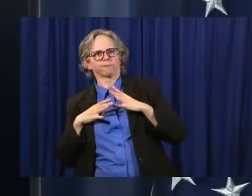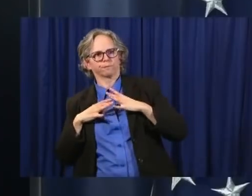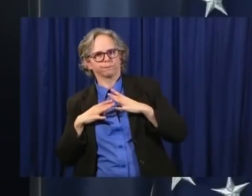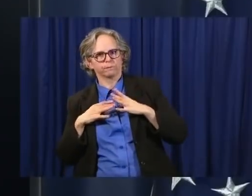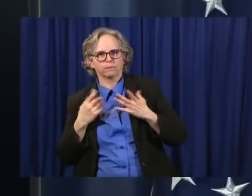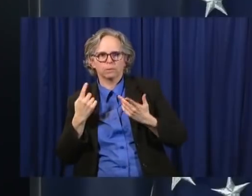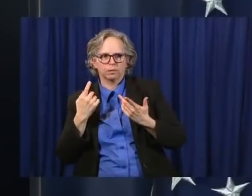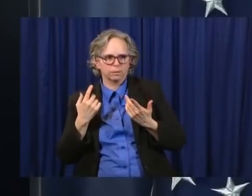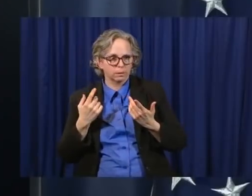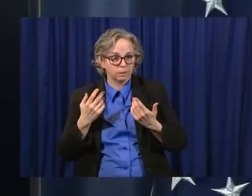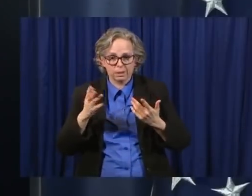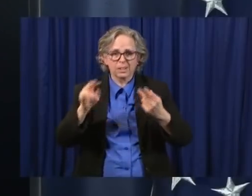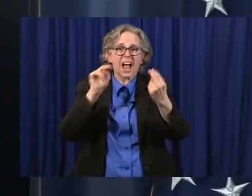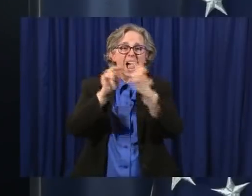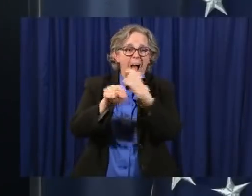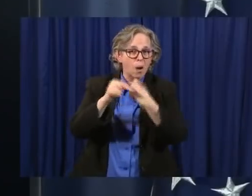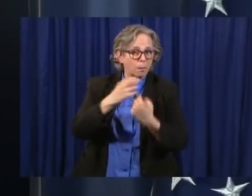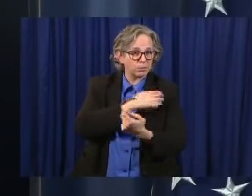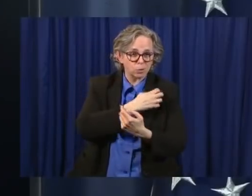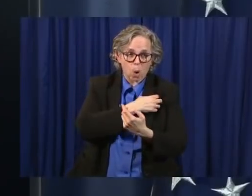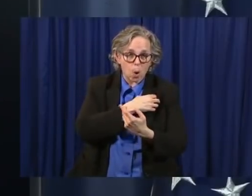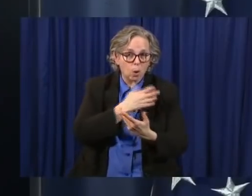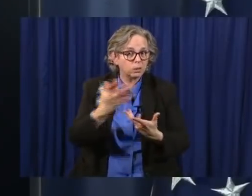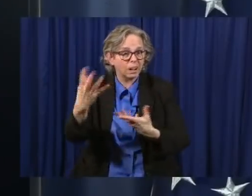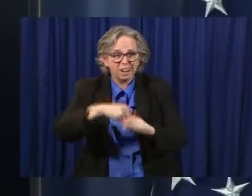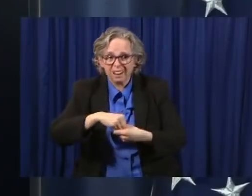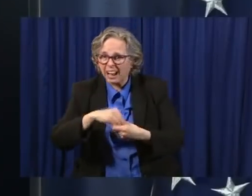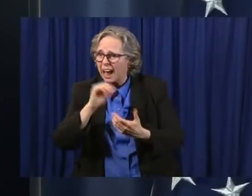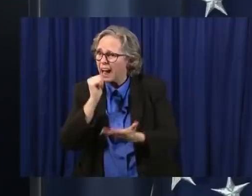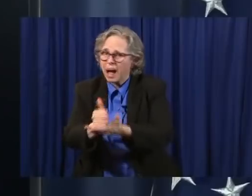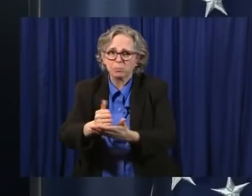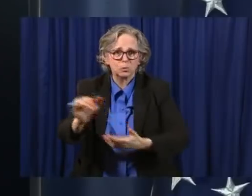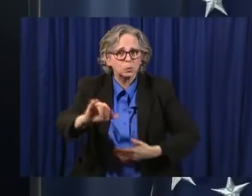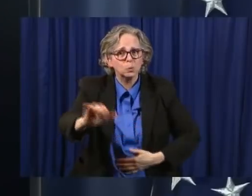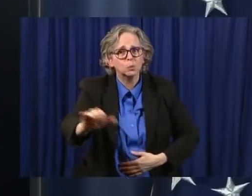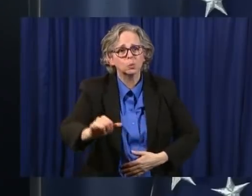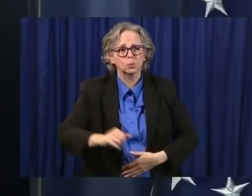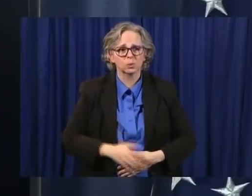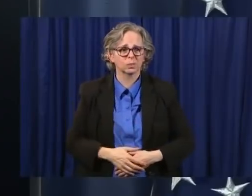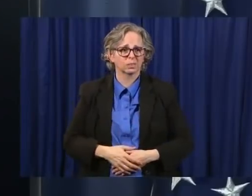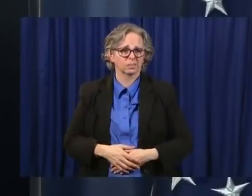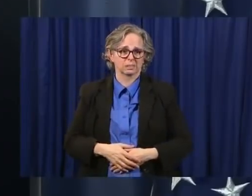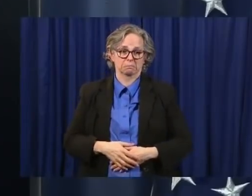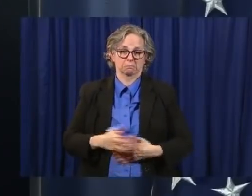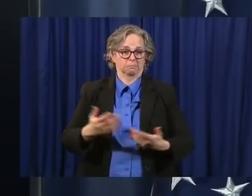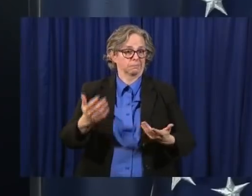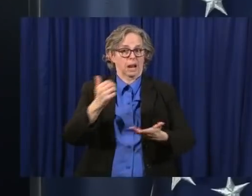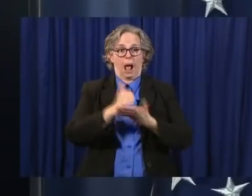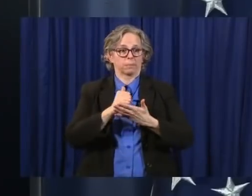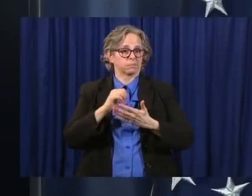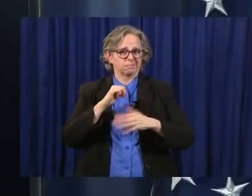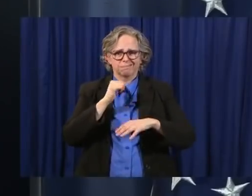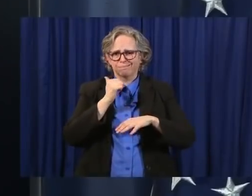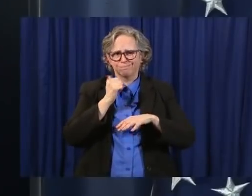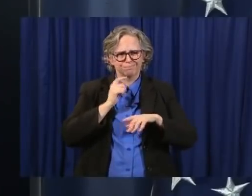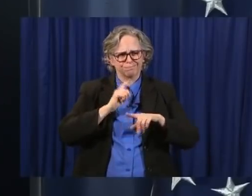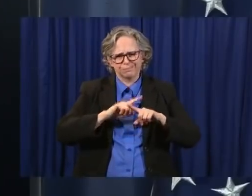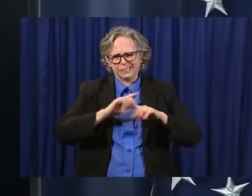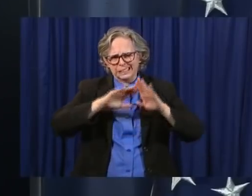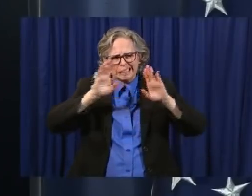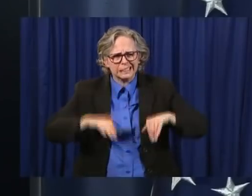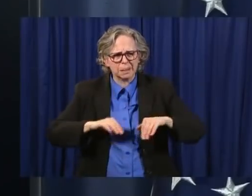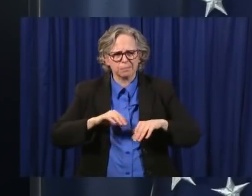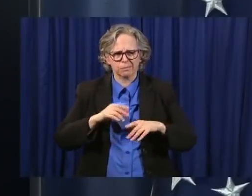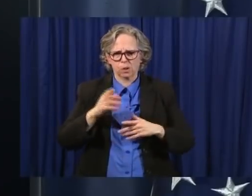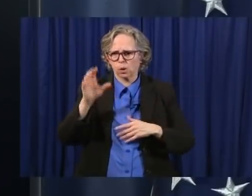Highway Patrol to assist us. We do offer testing. We have set up a system through OSU where they can make a phone call to get